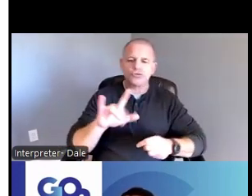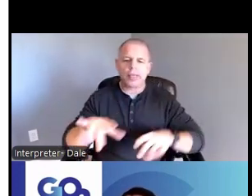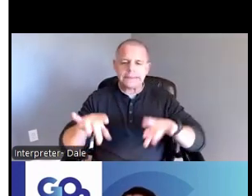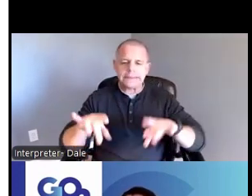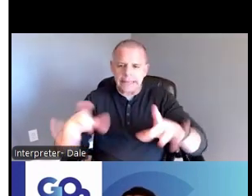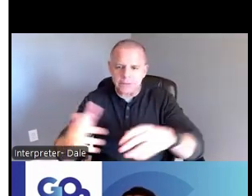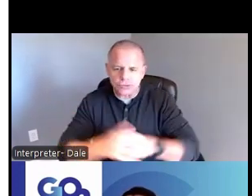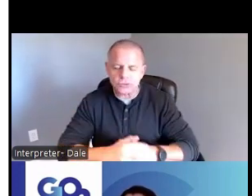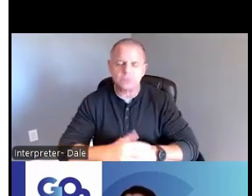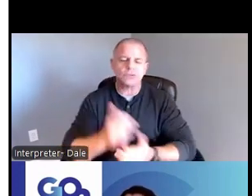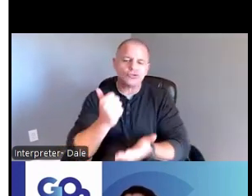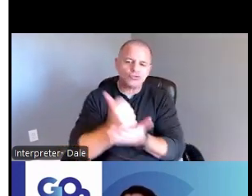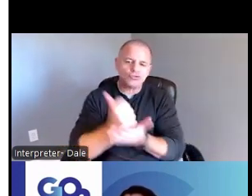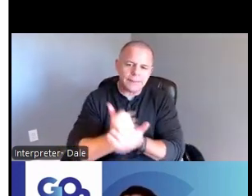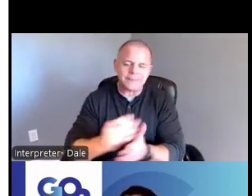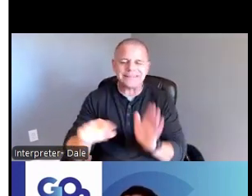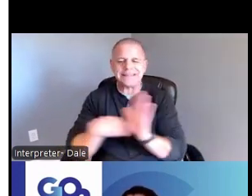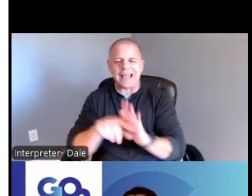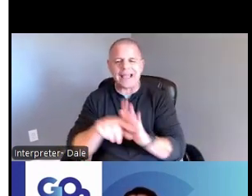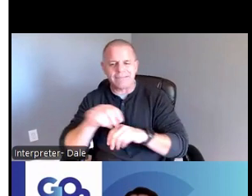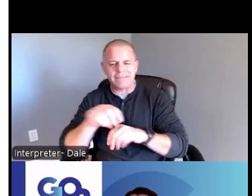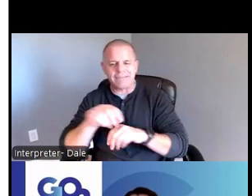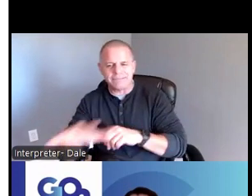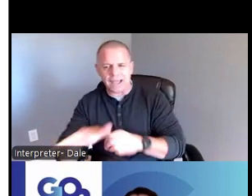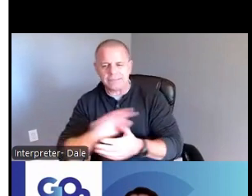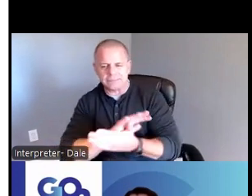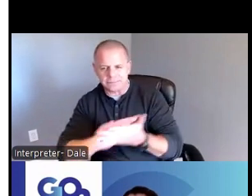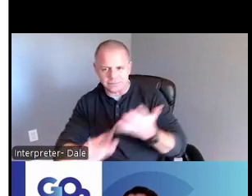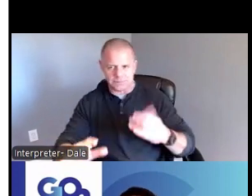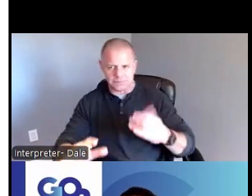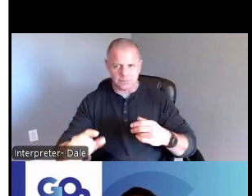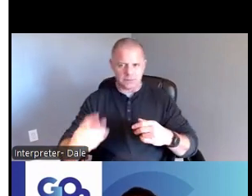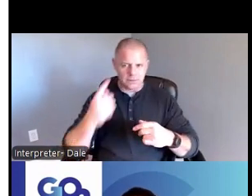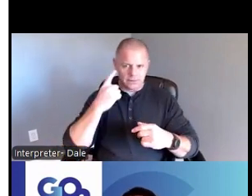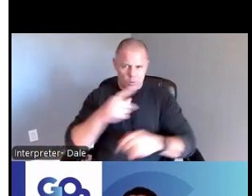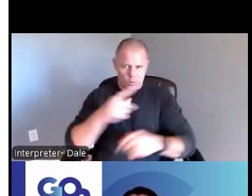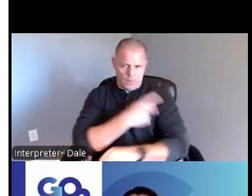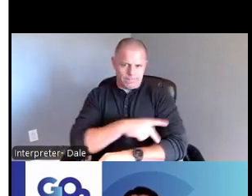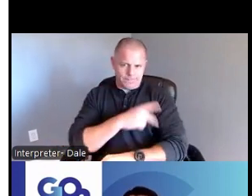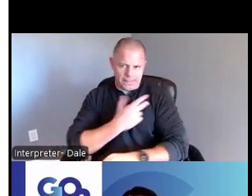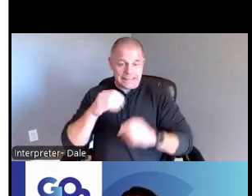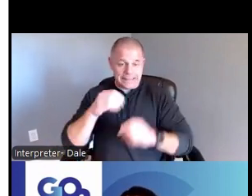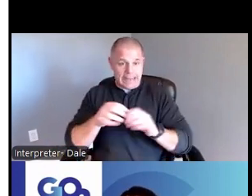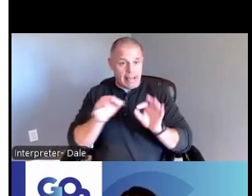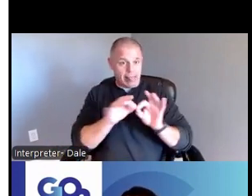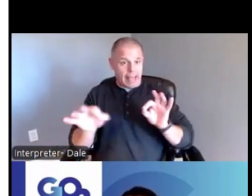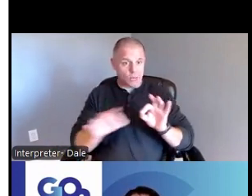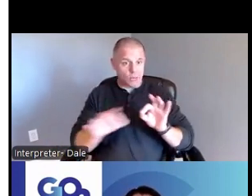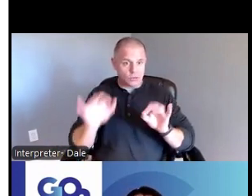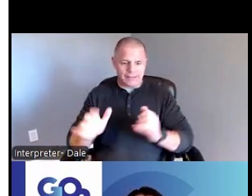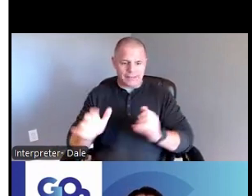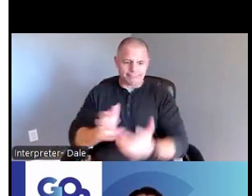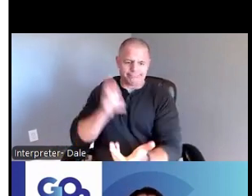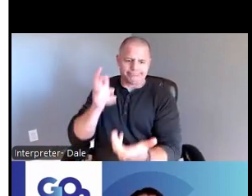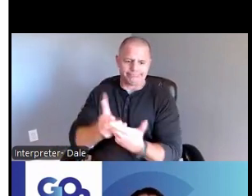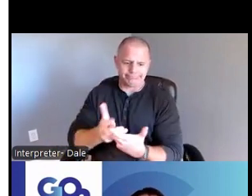effects, all for the patients and very much in language that is very easily